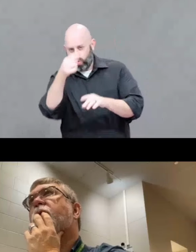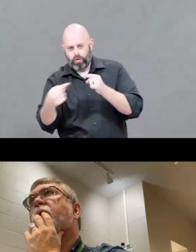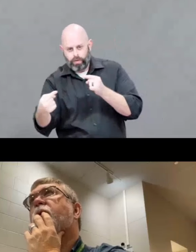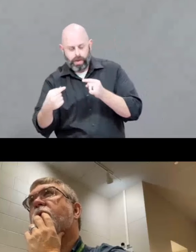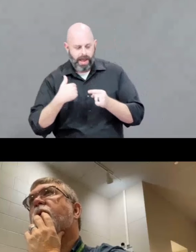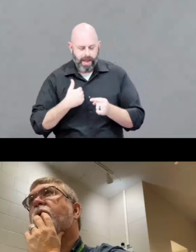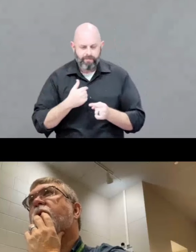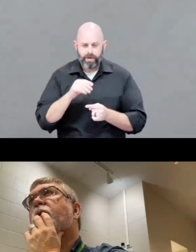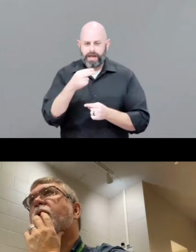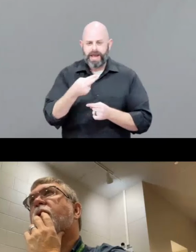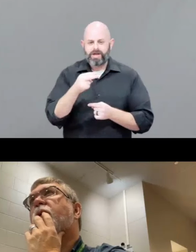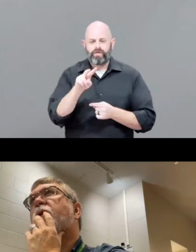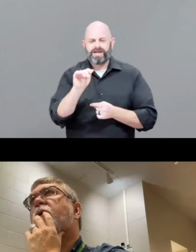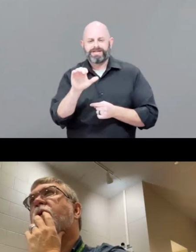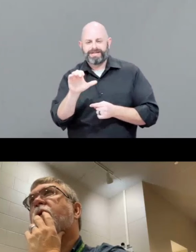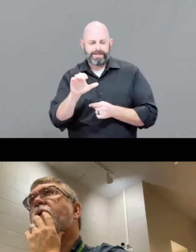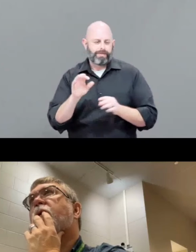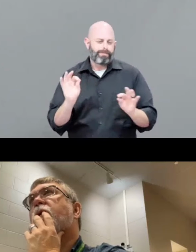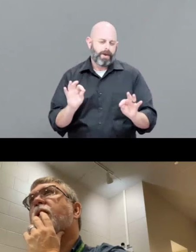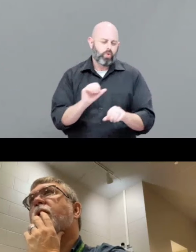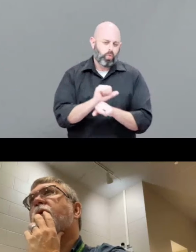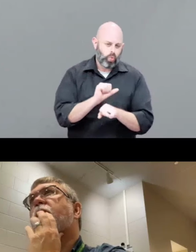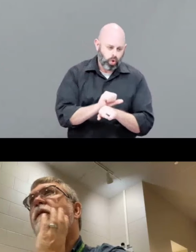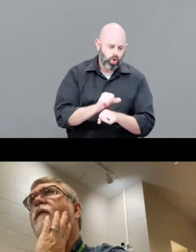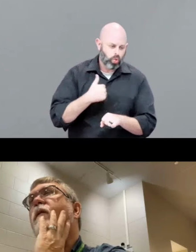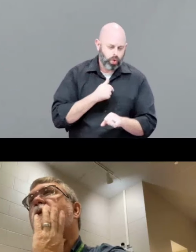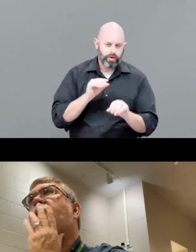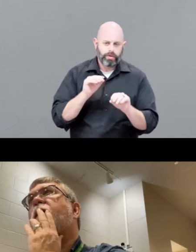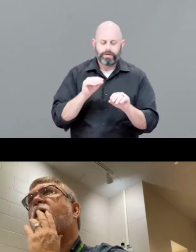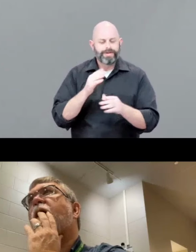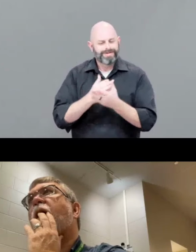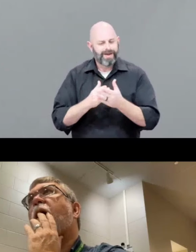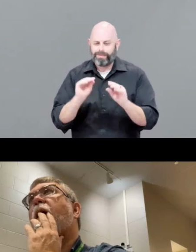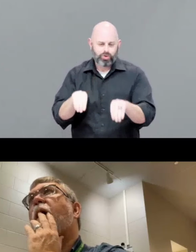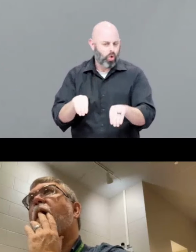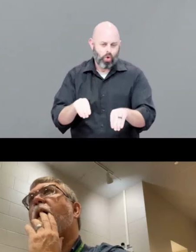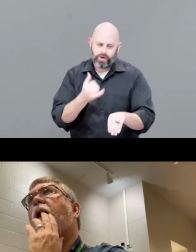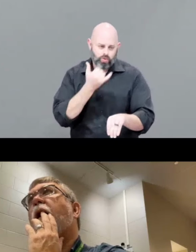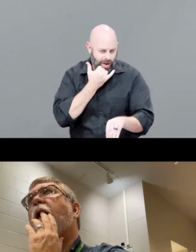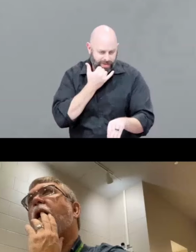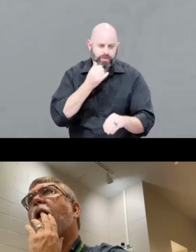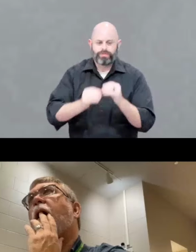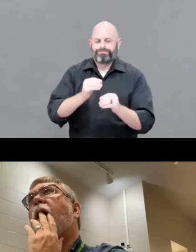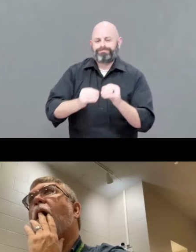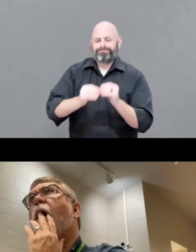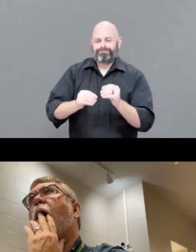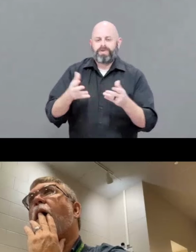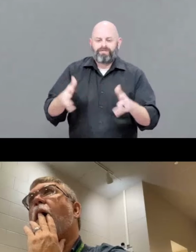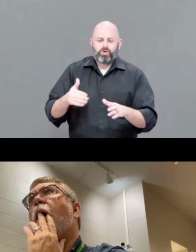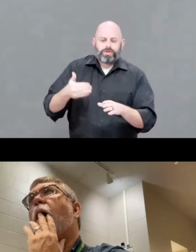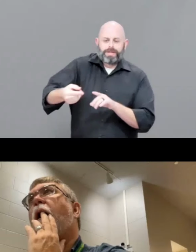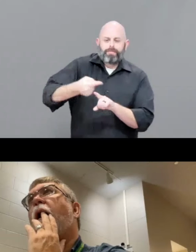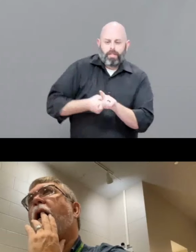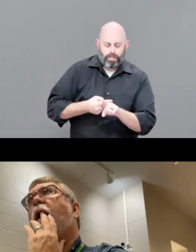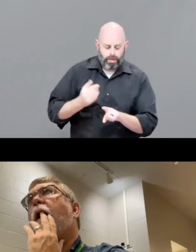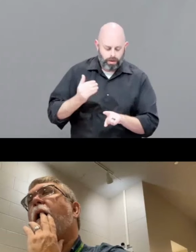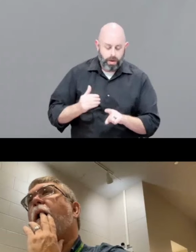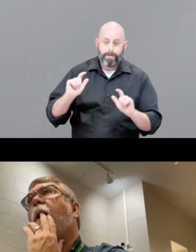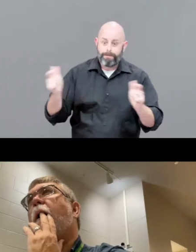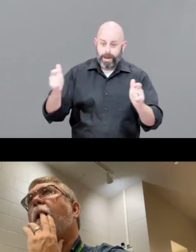minor HVAC work and some chair upgrades to make that were installed correctly. So that should be done here in the next month or so. The